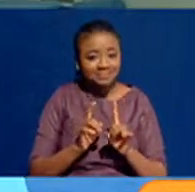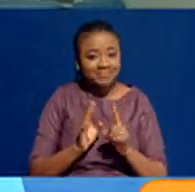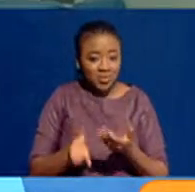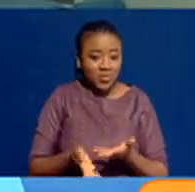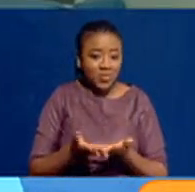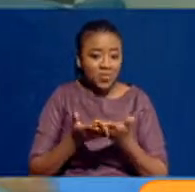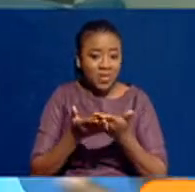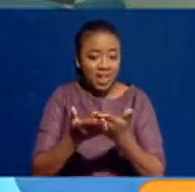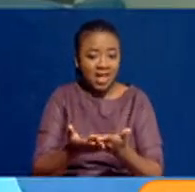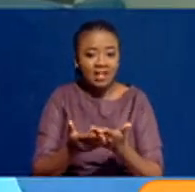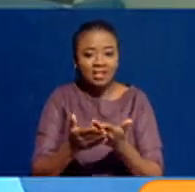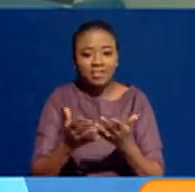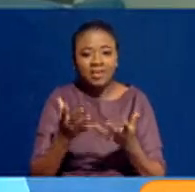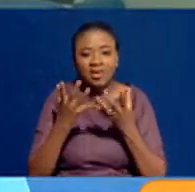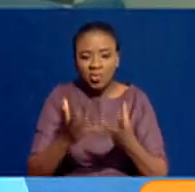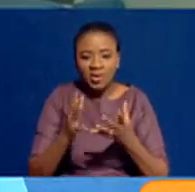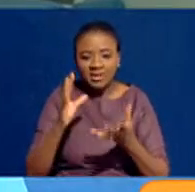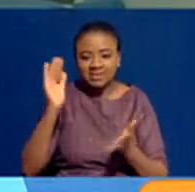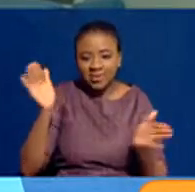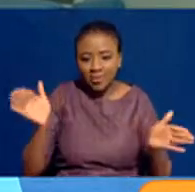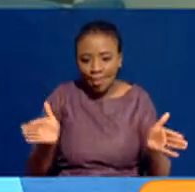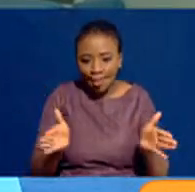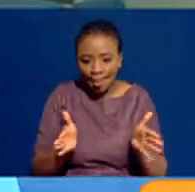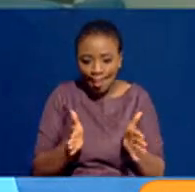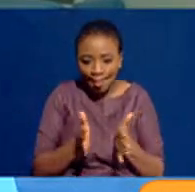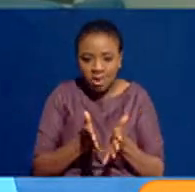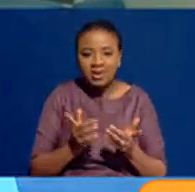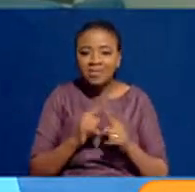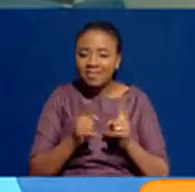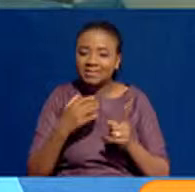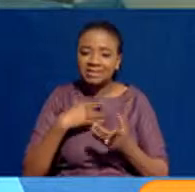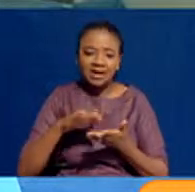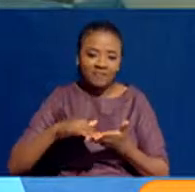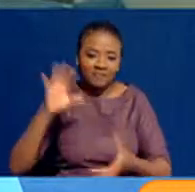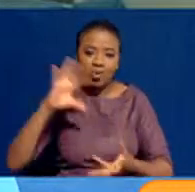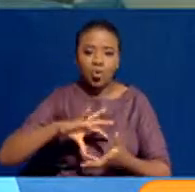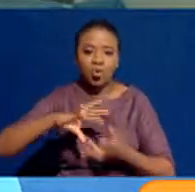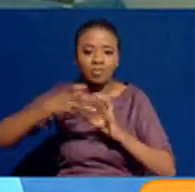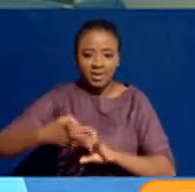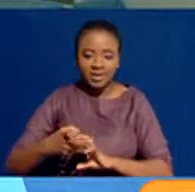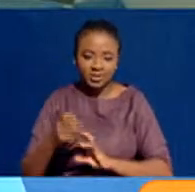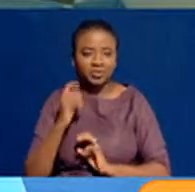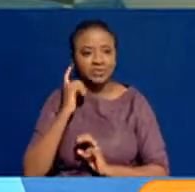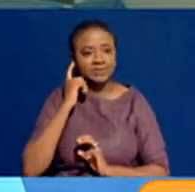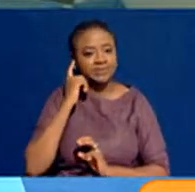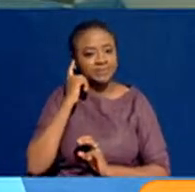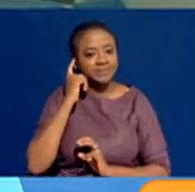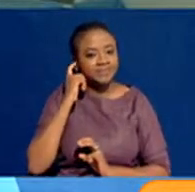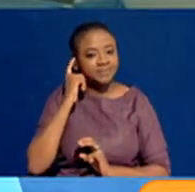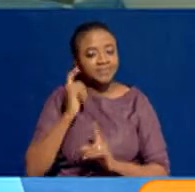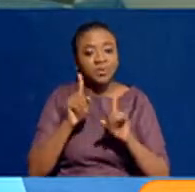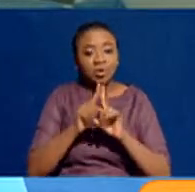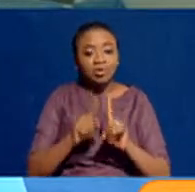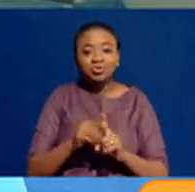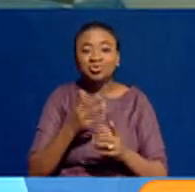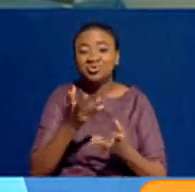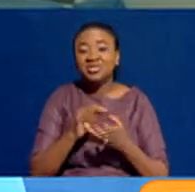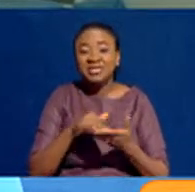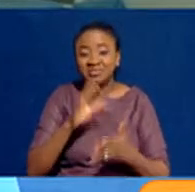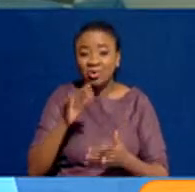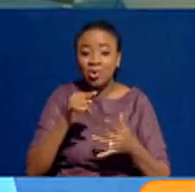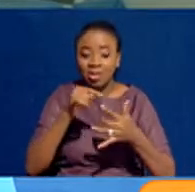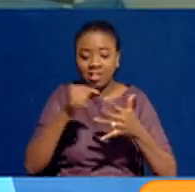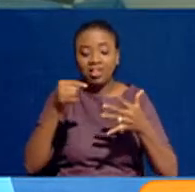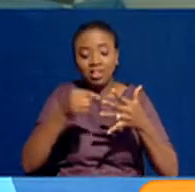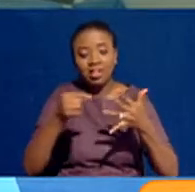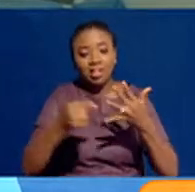like the sleeve, as good, but it has more complication rates. And also, you need more supplementation because